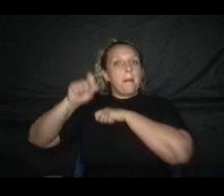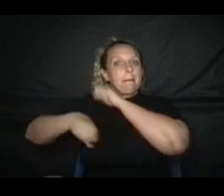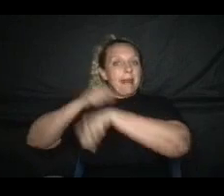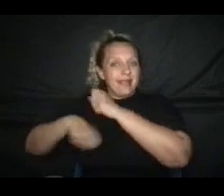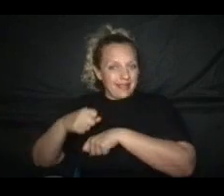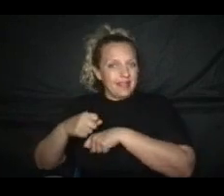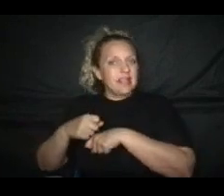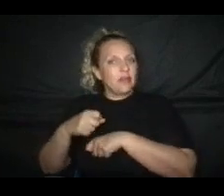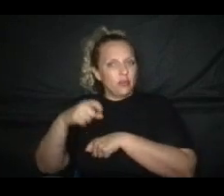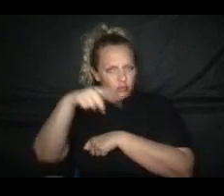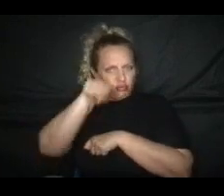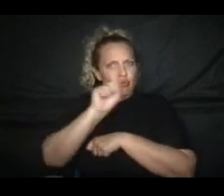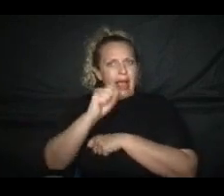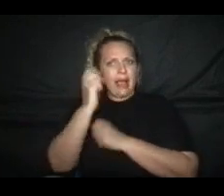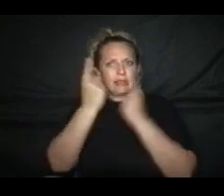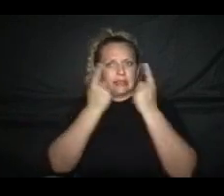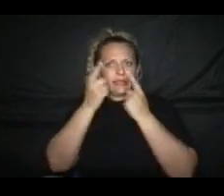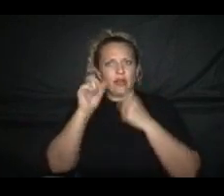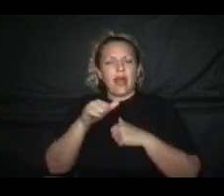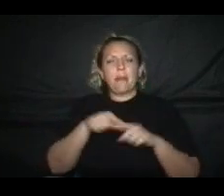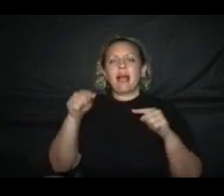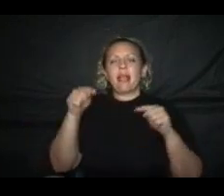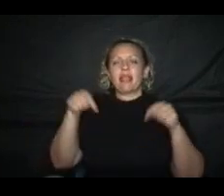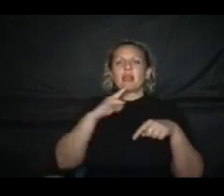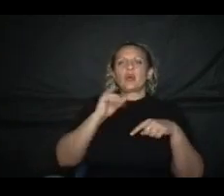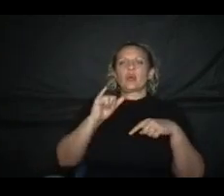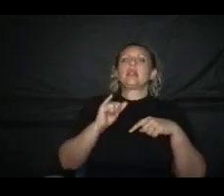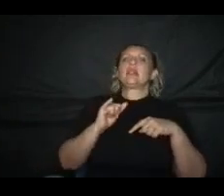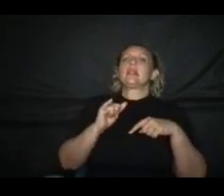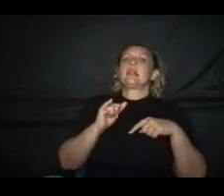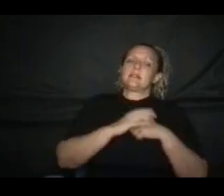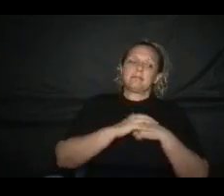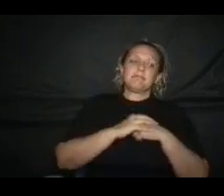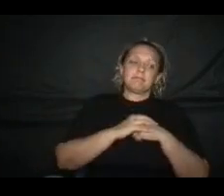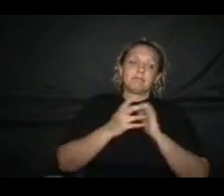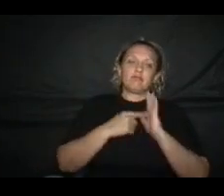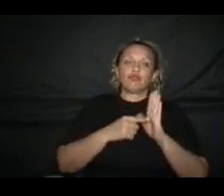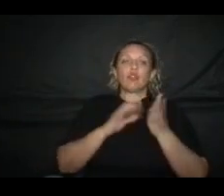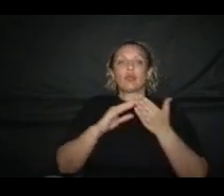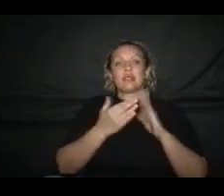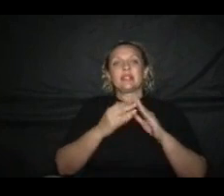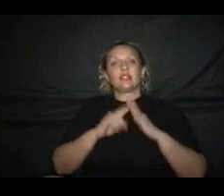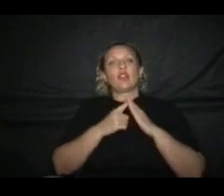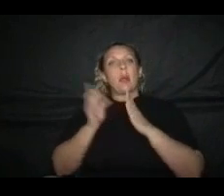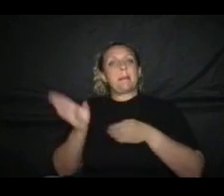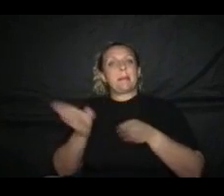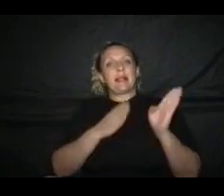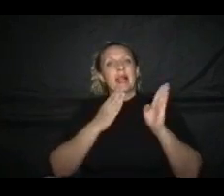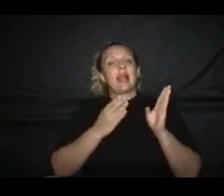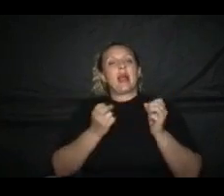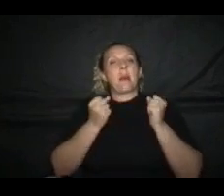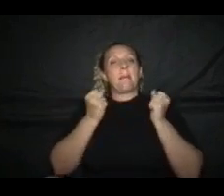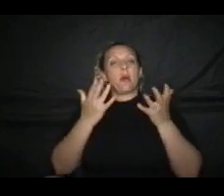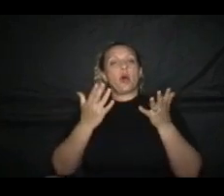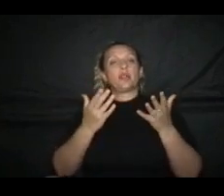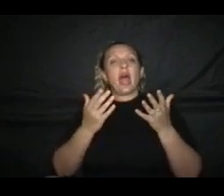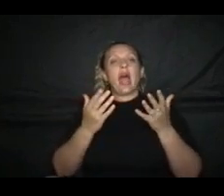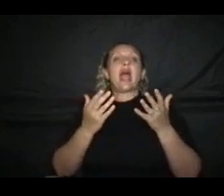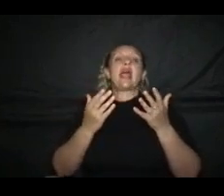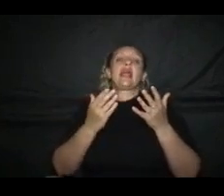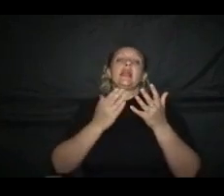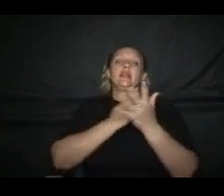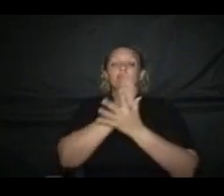that. But this really sets the stage for the city to start planning a multimodal network focused on